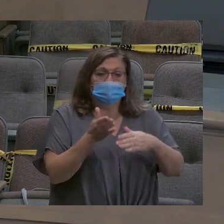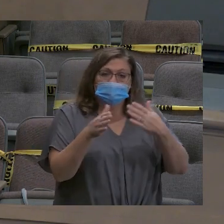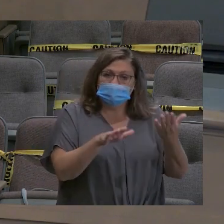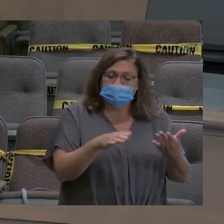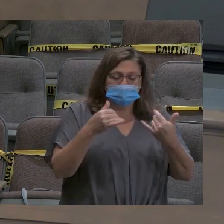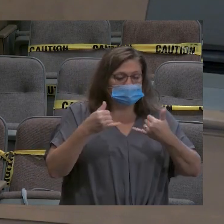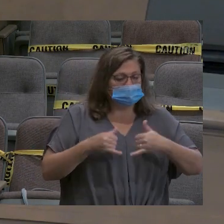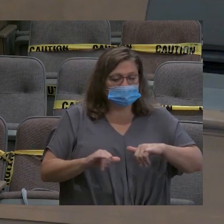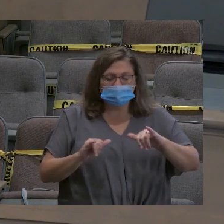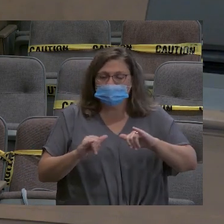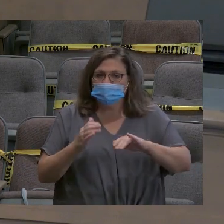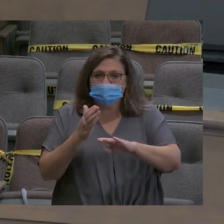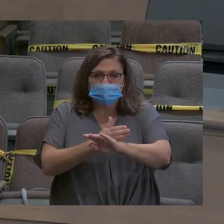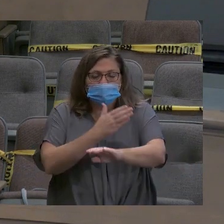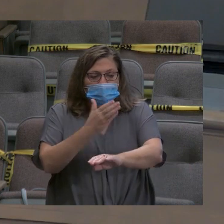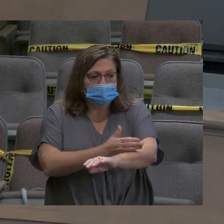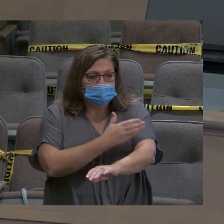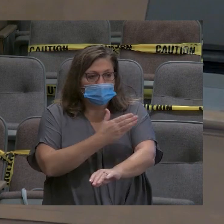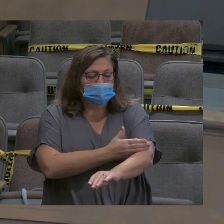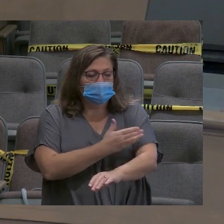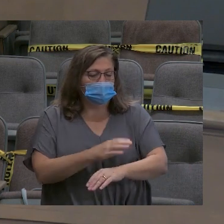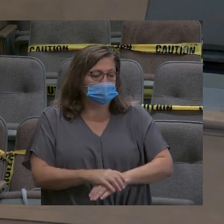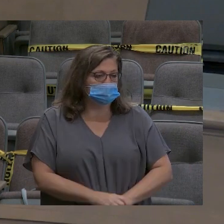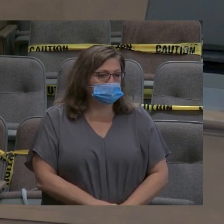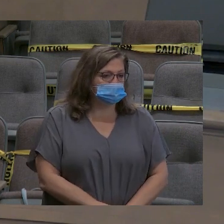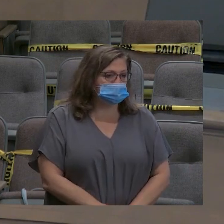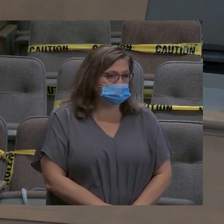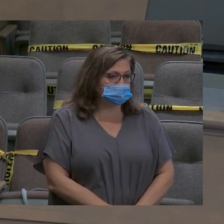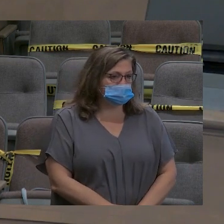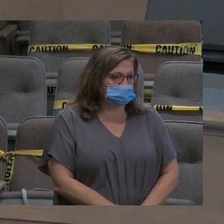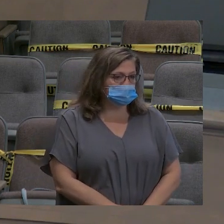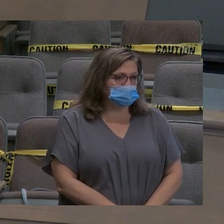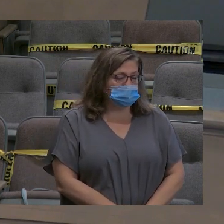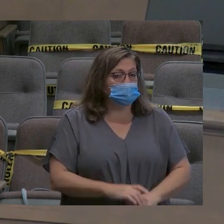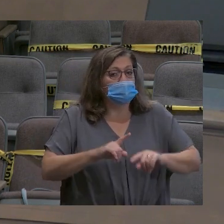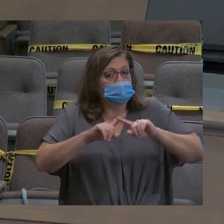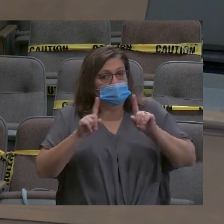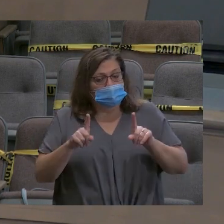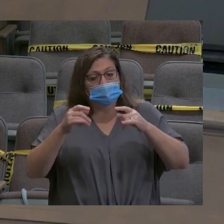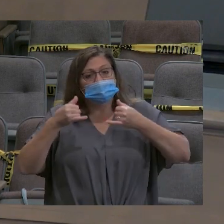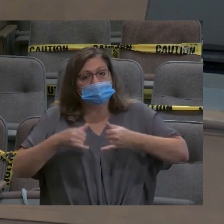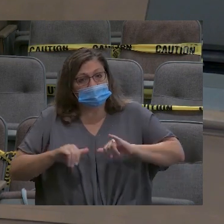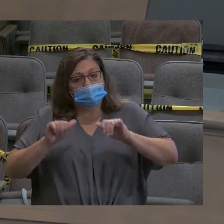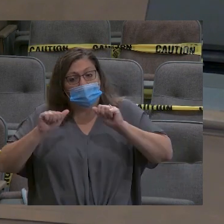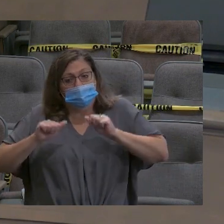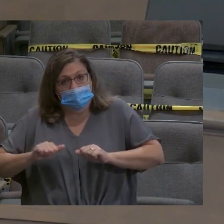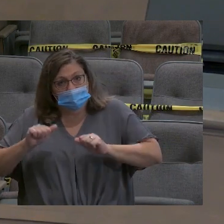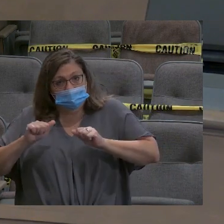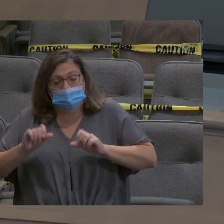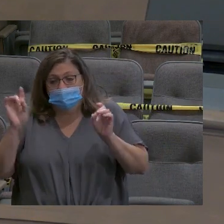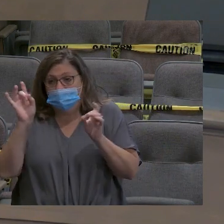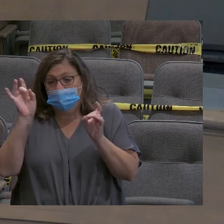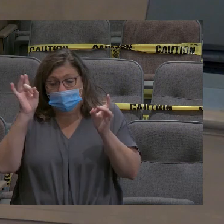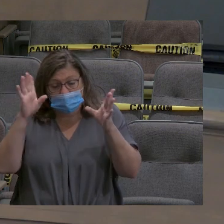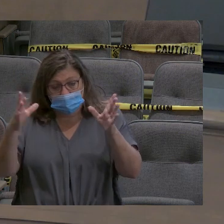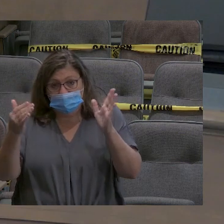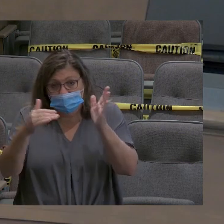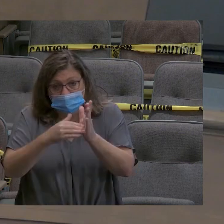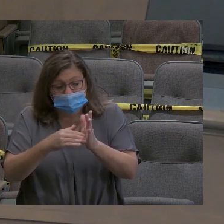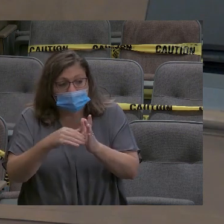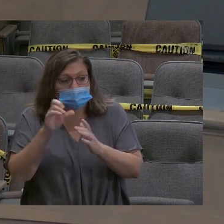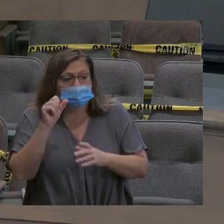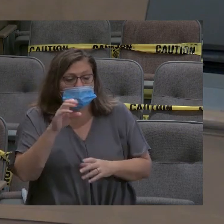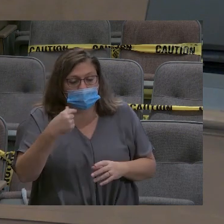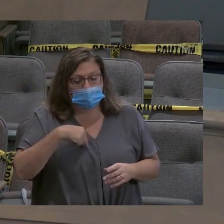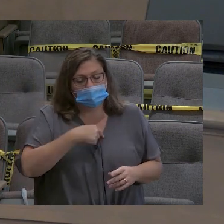it has the potential to be a very devastating and fatal virus that